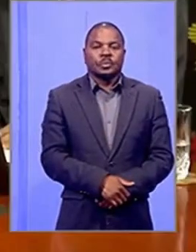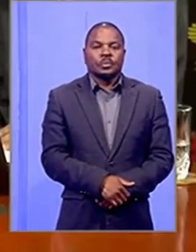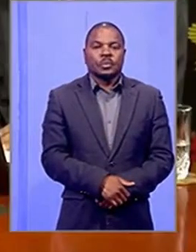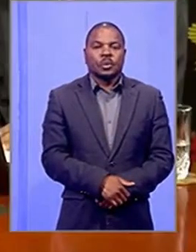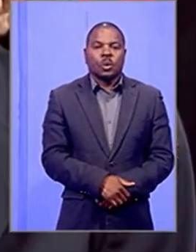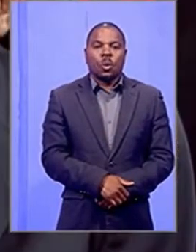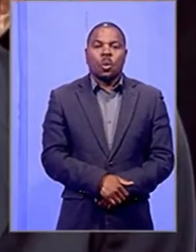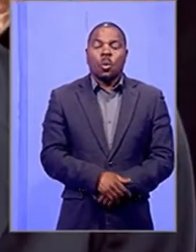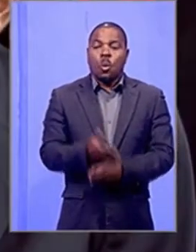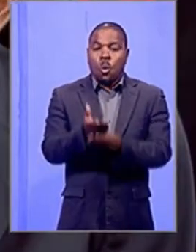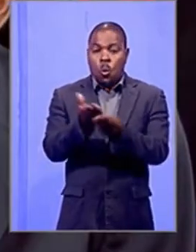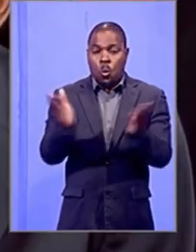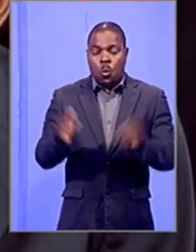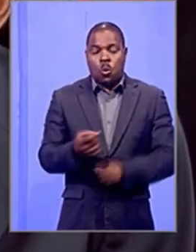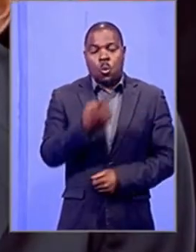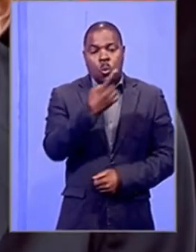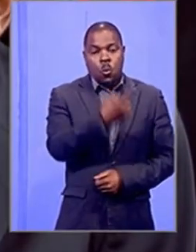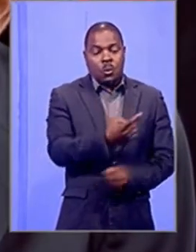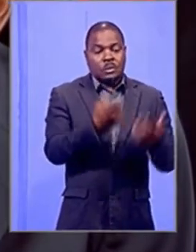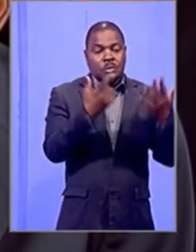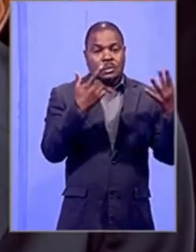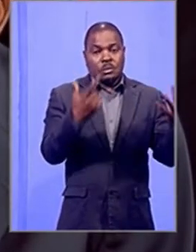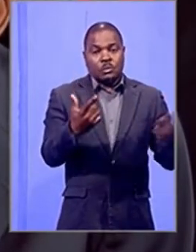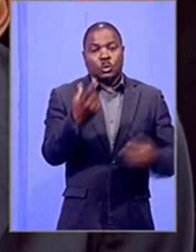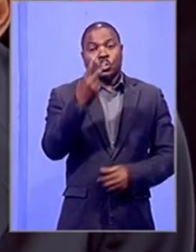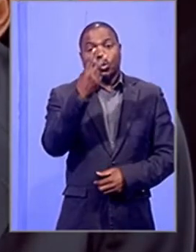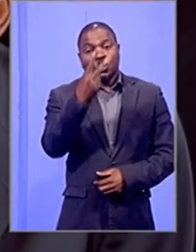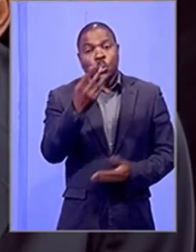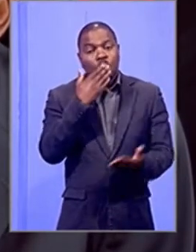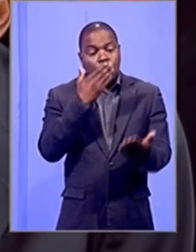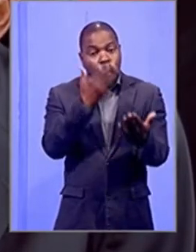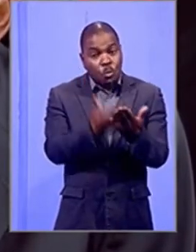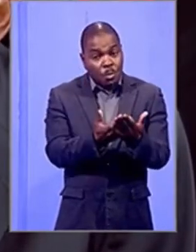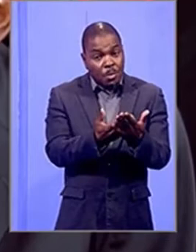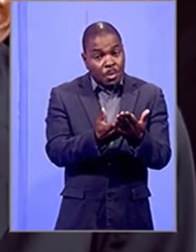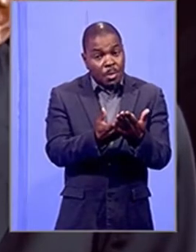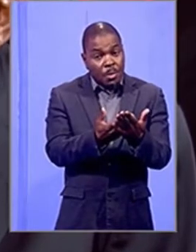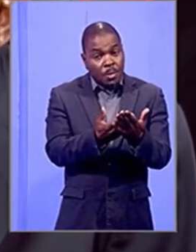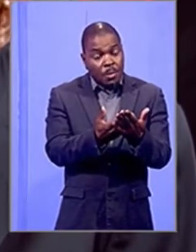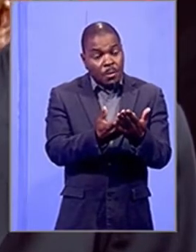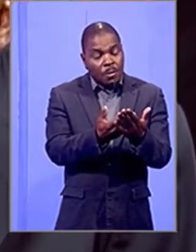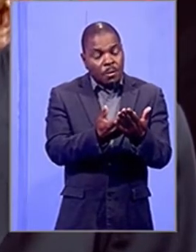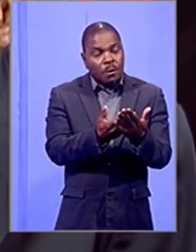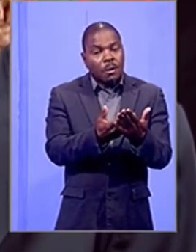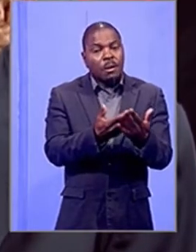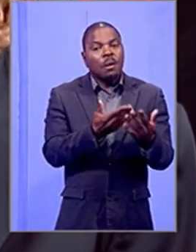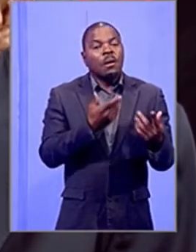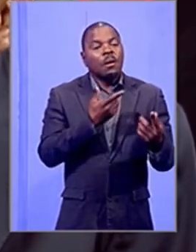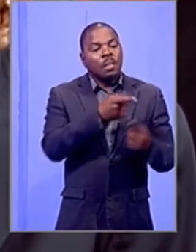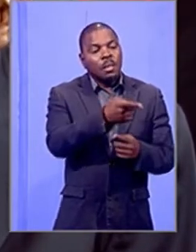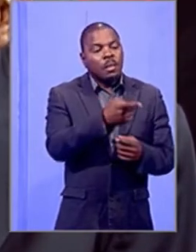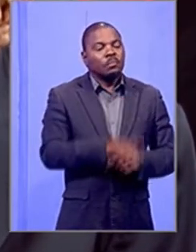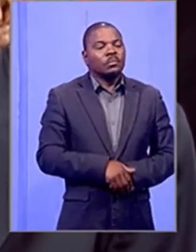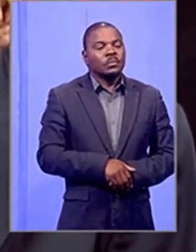of all those 172 recommendations that the state